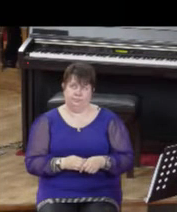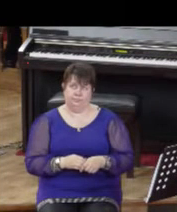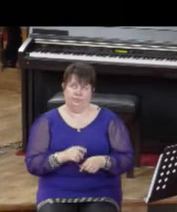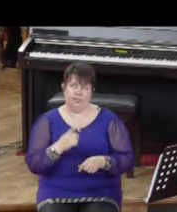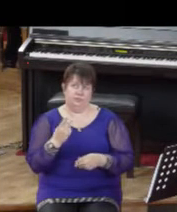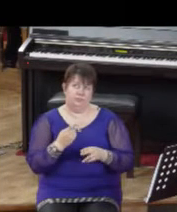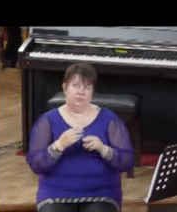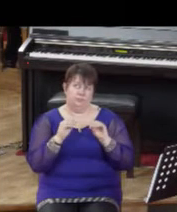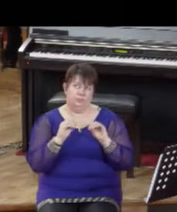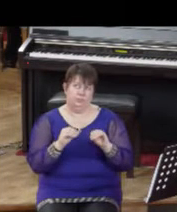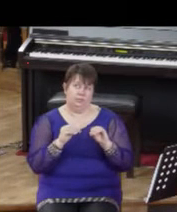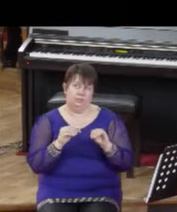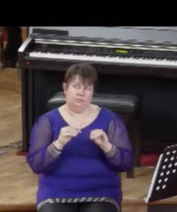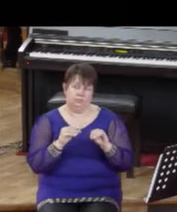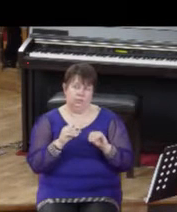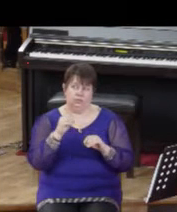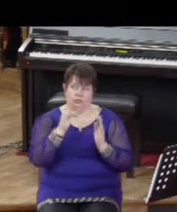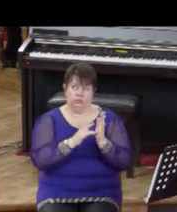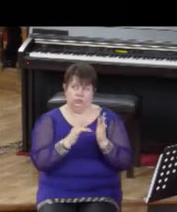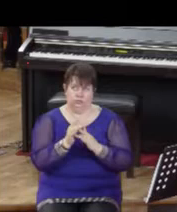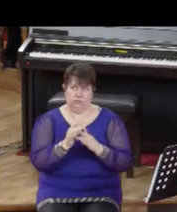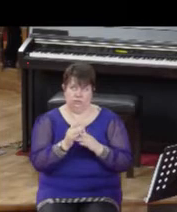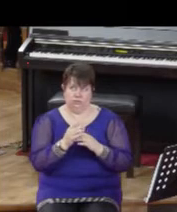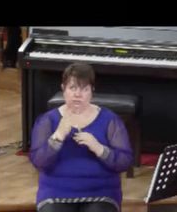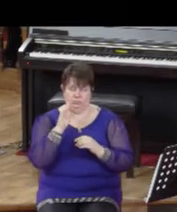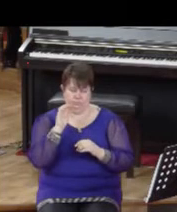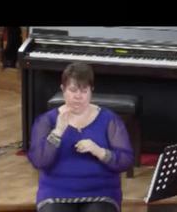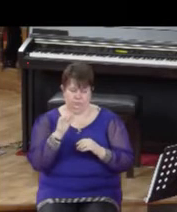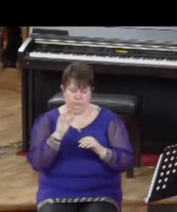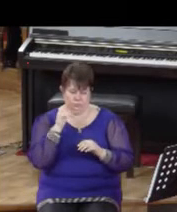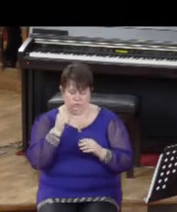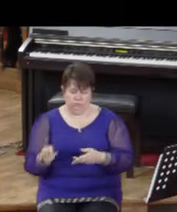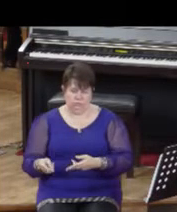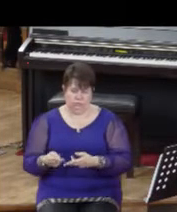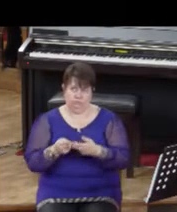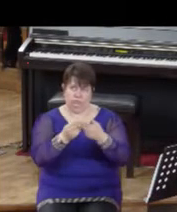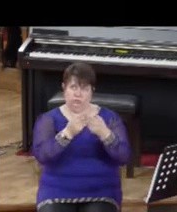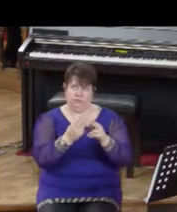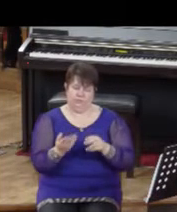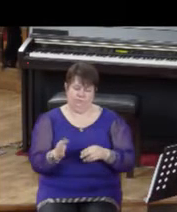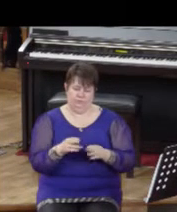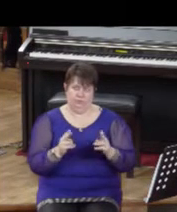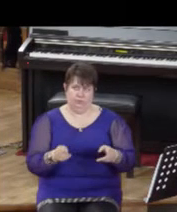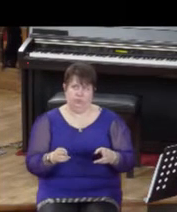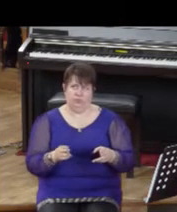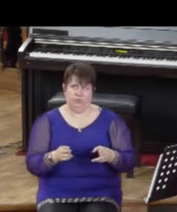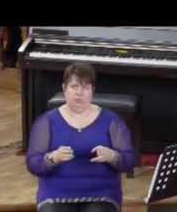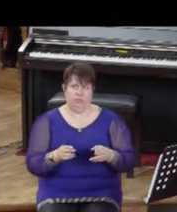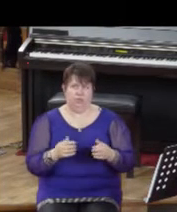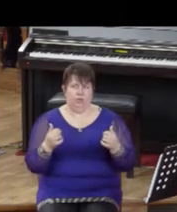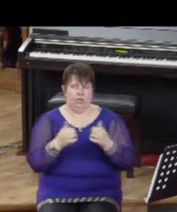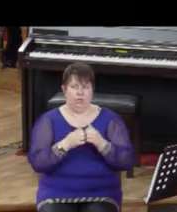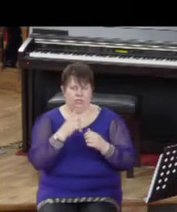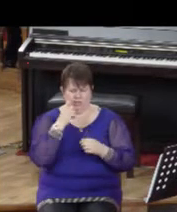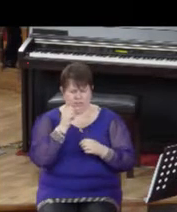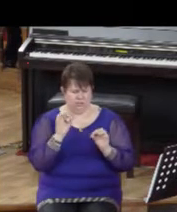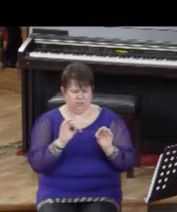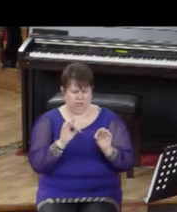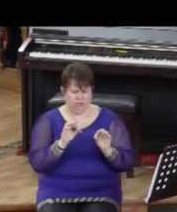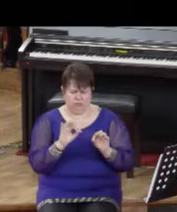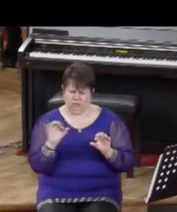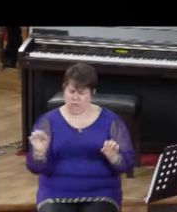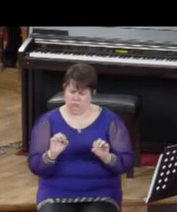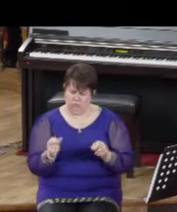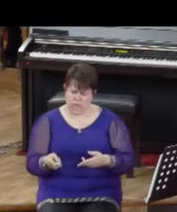But if it is preached that Christ has been raised from the dead, how can some of you say that there is no resurrection of the